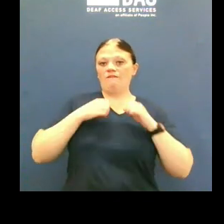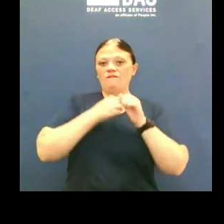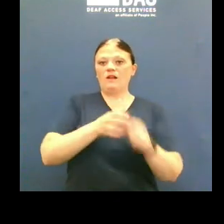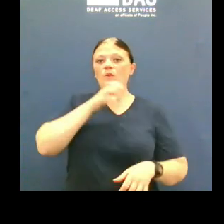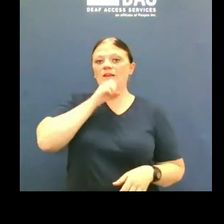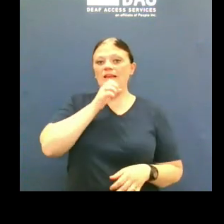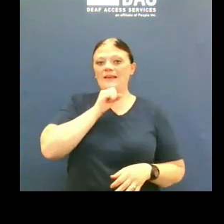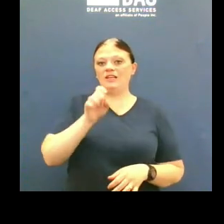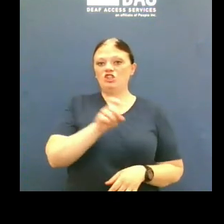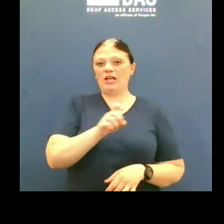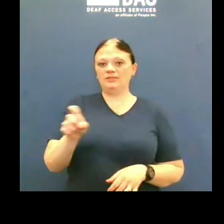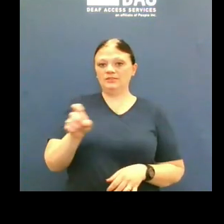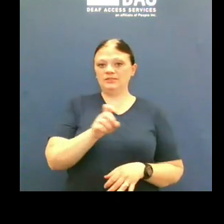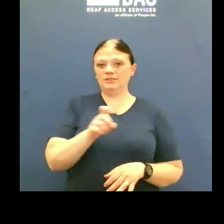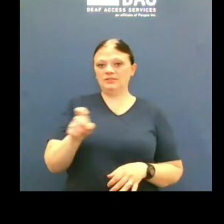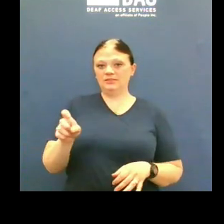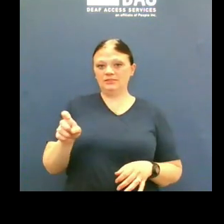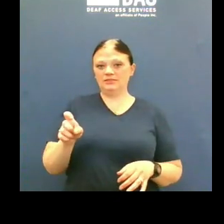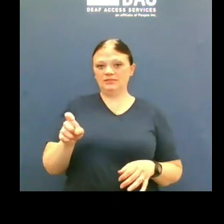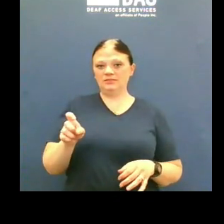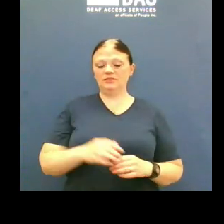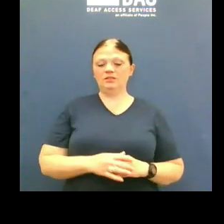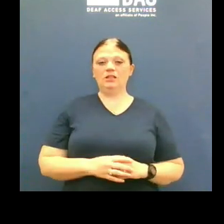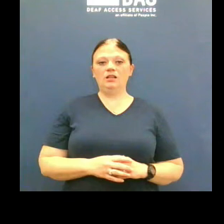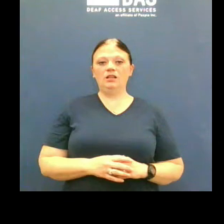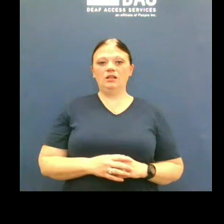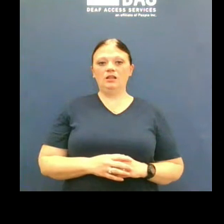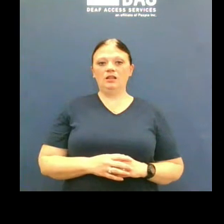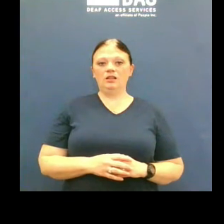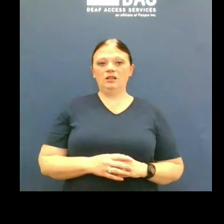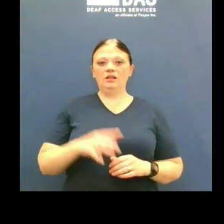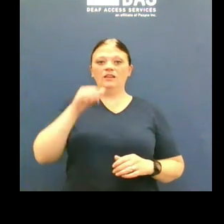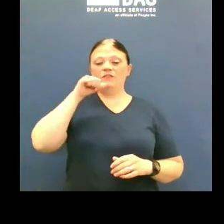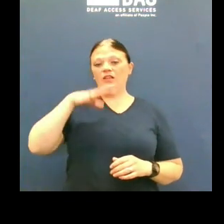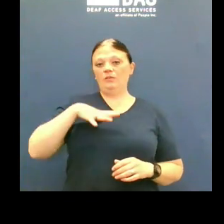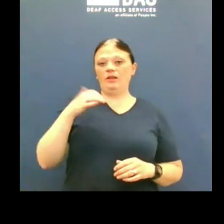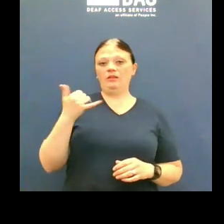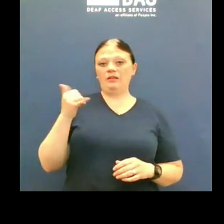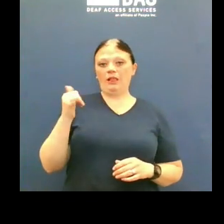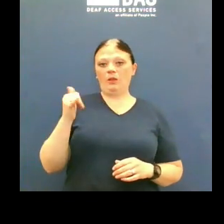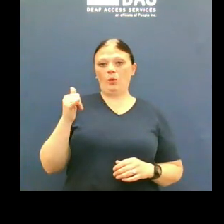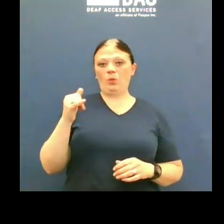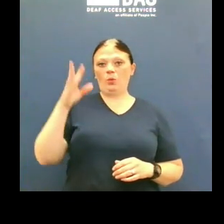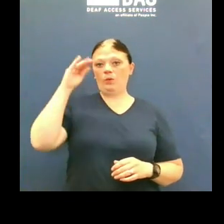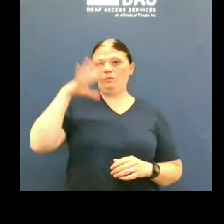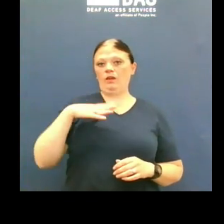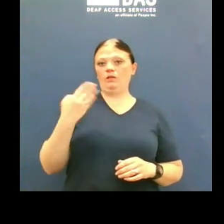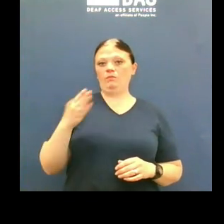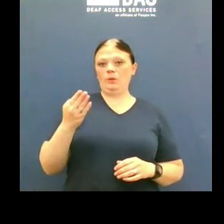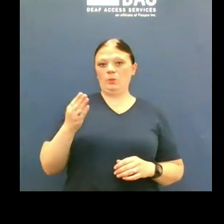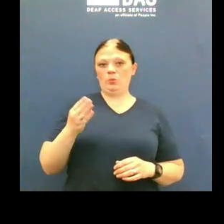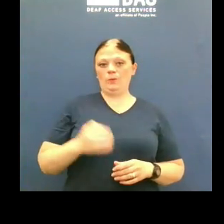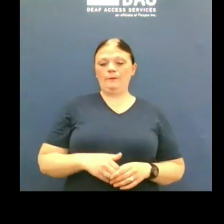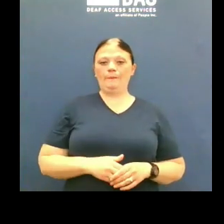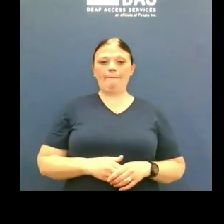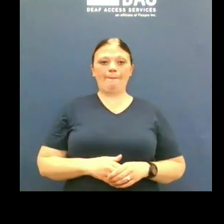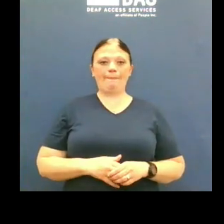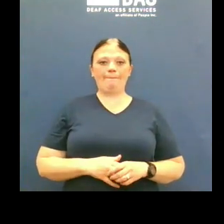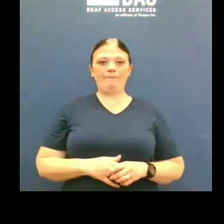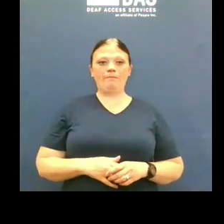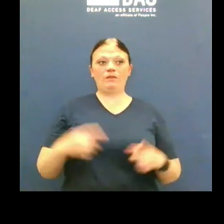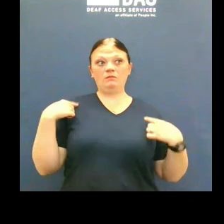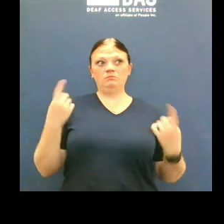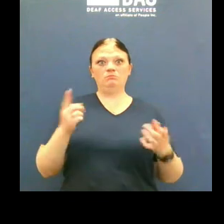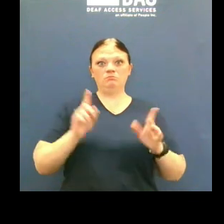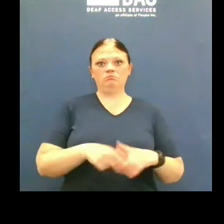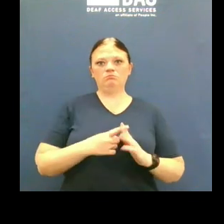the x-axis, and where females are in yellow and males are in blue since we started.